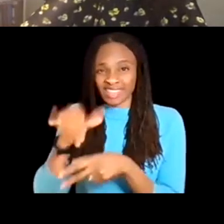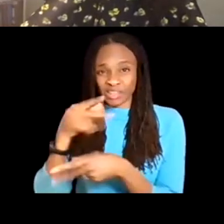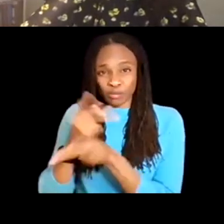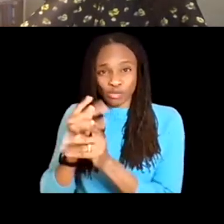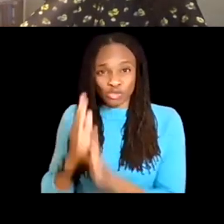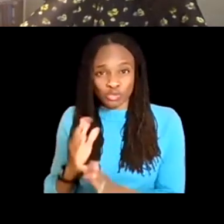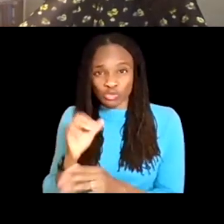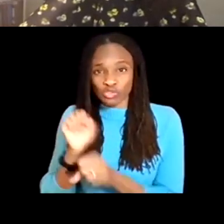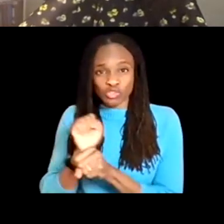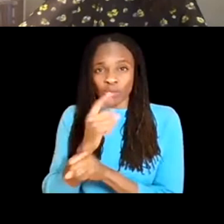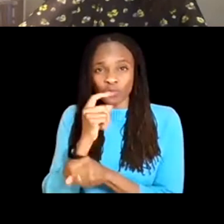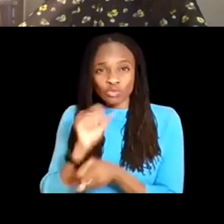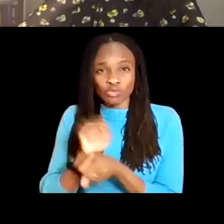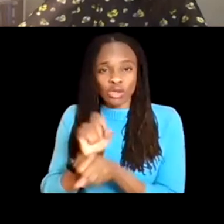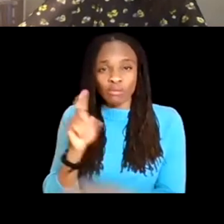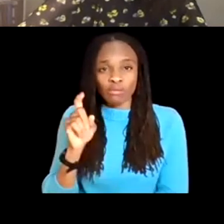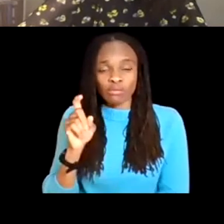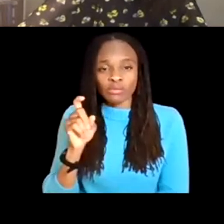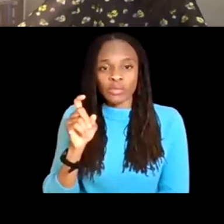Any thoughts on that?